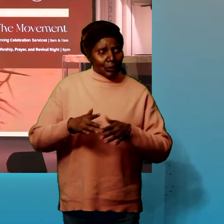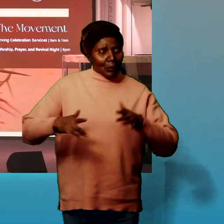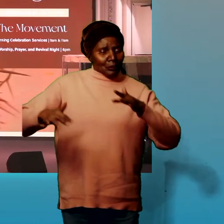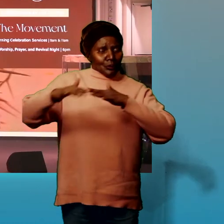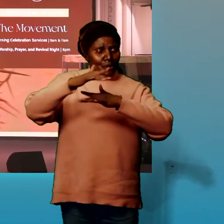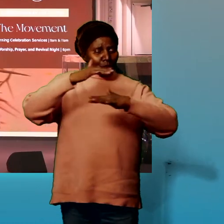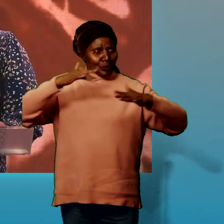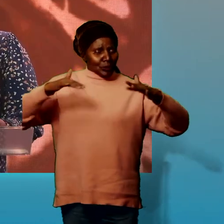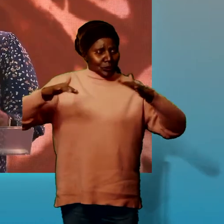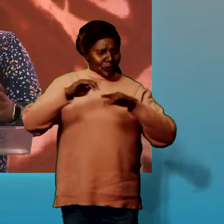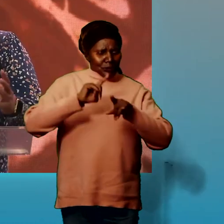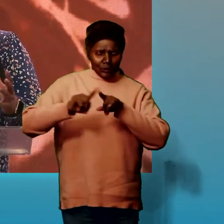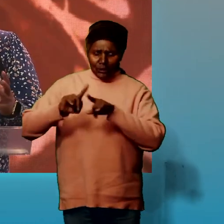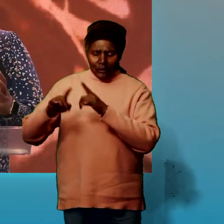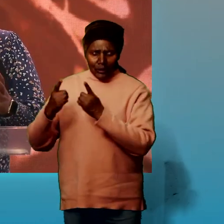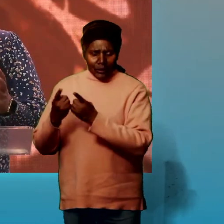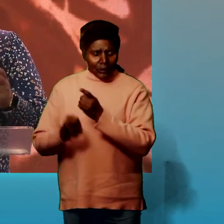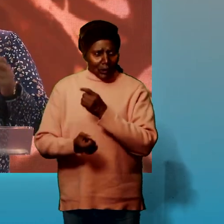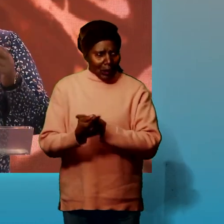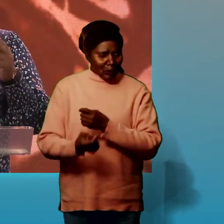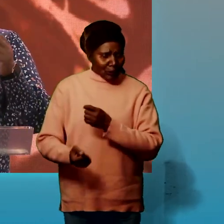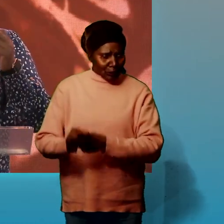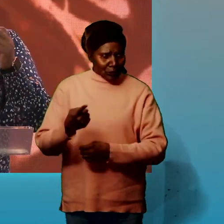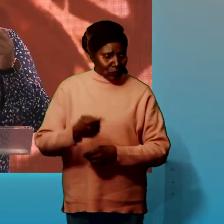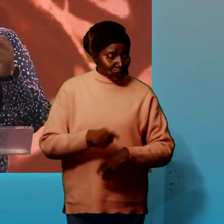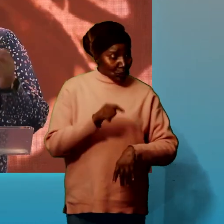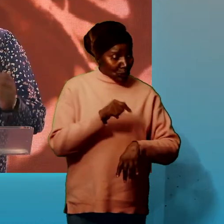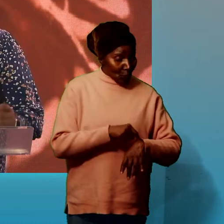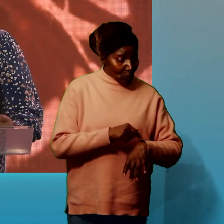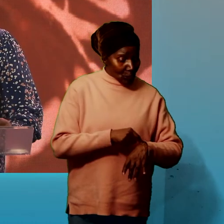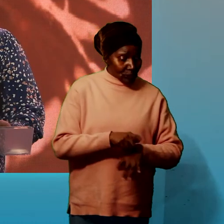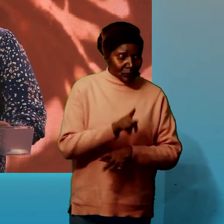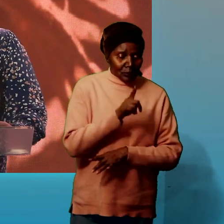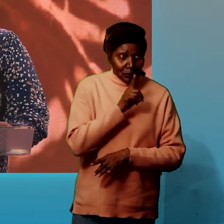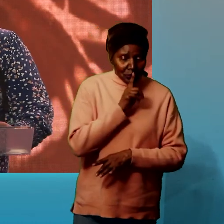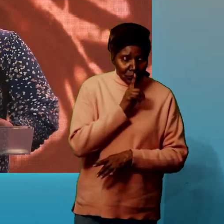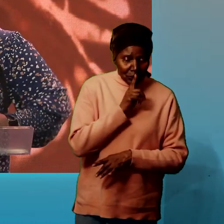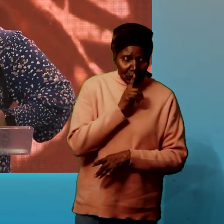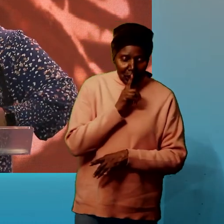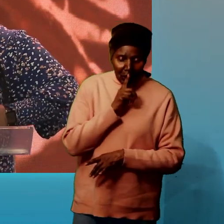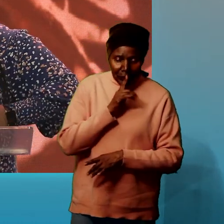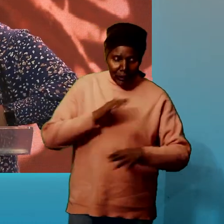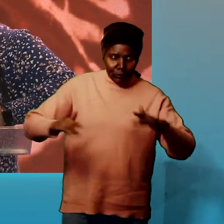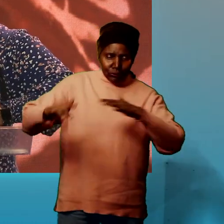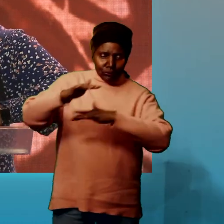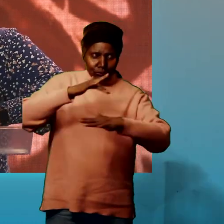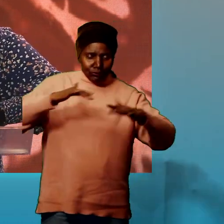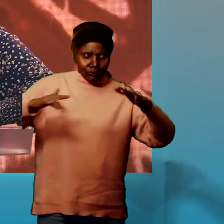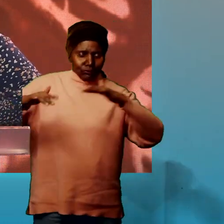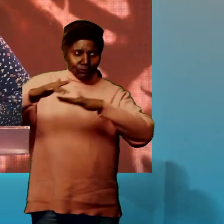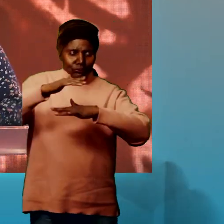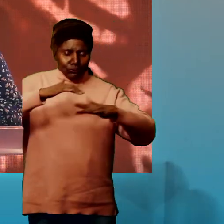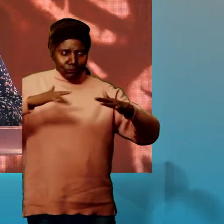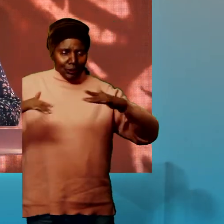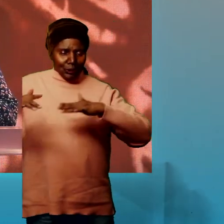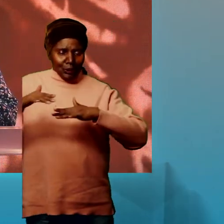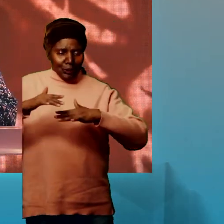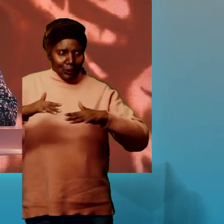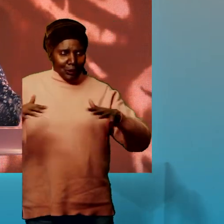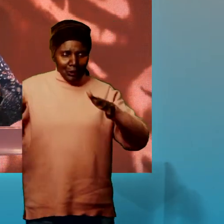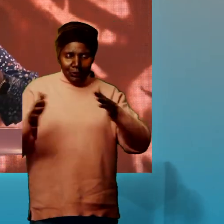the movement. So we have the moment, the silence, and the movement. And as you ponder in your